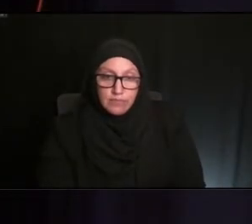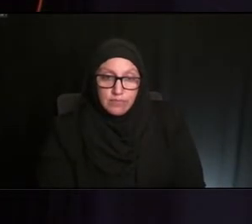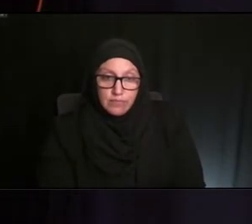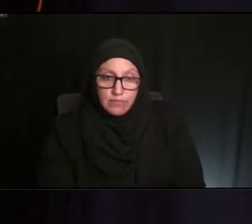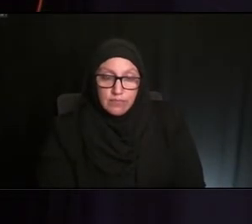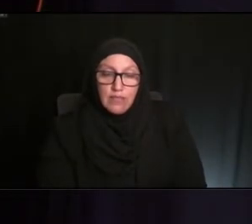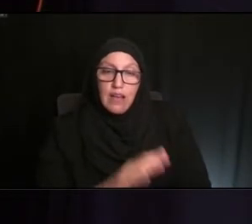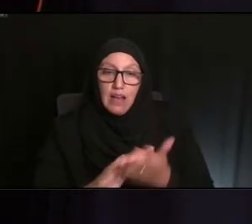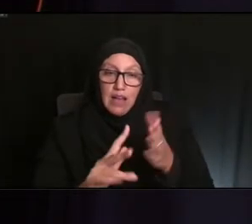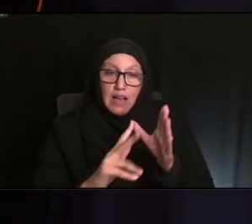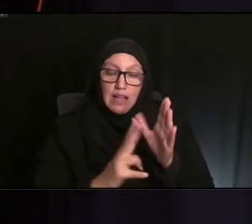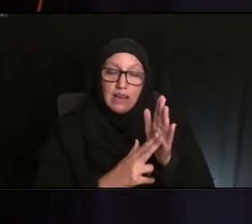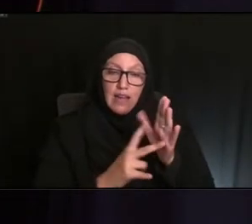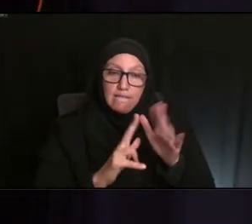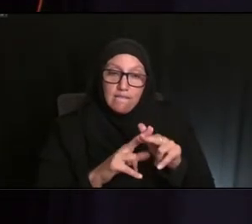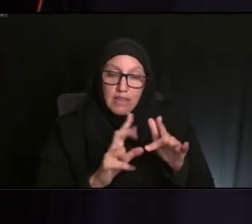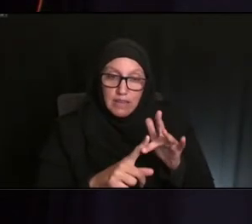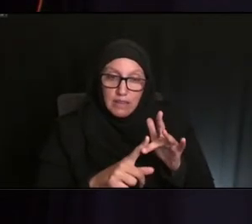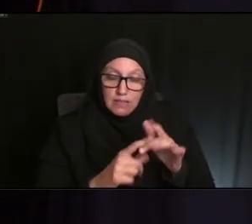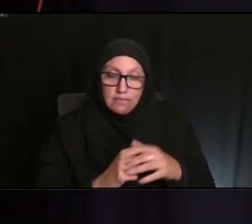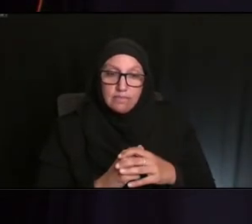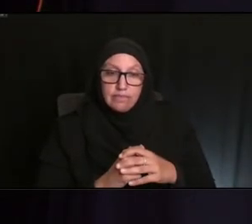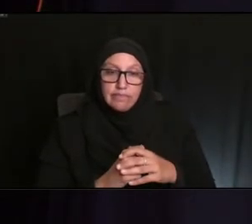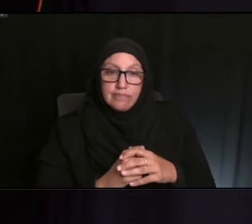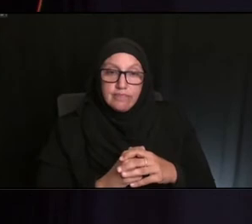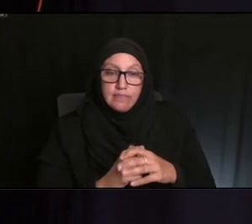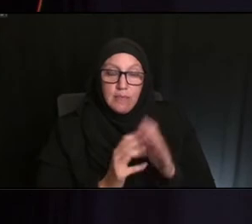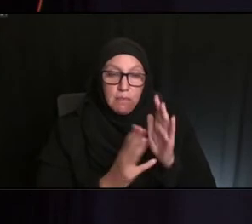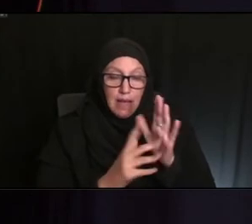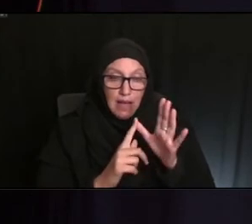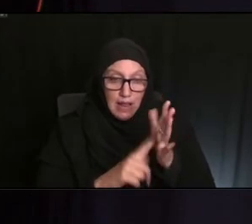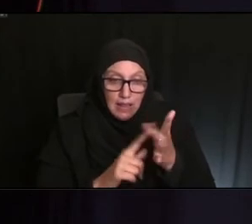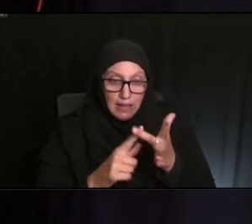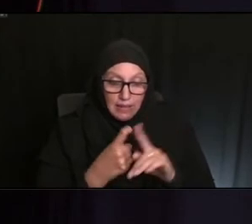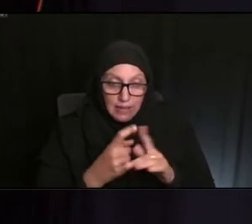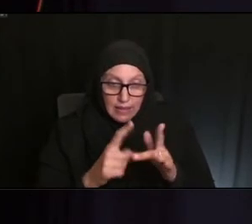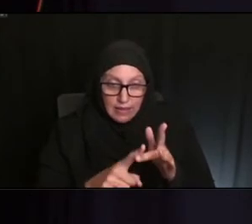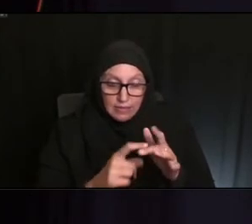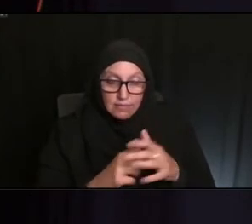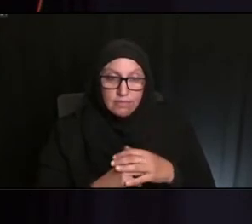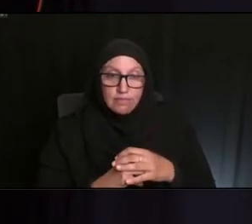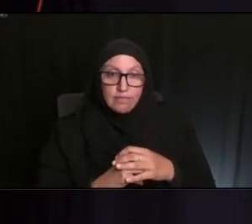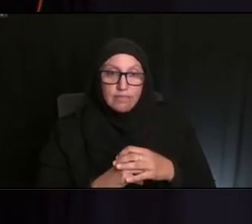Hanafi, who knows another one? Maliki?